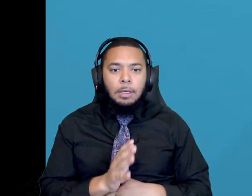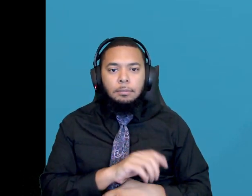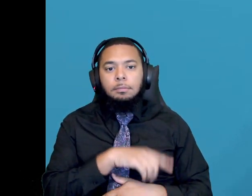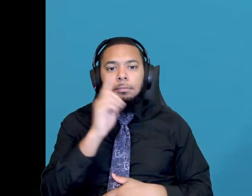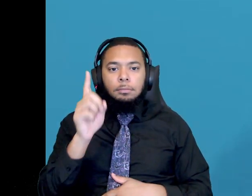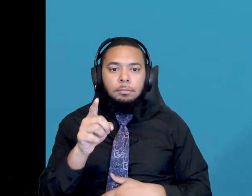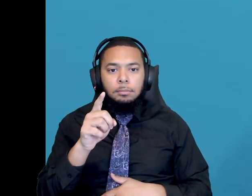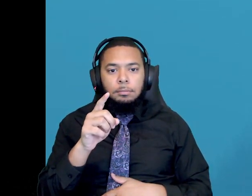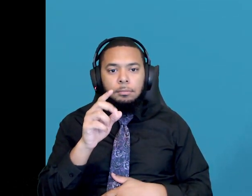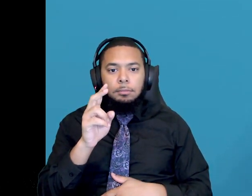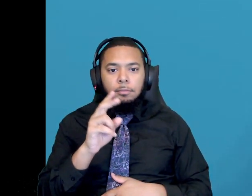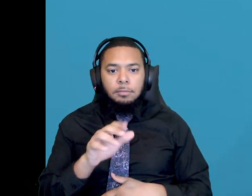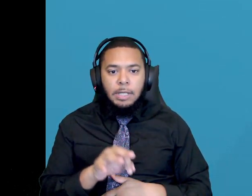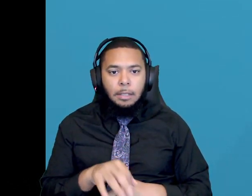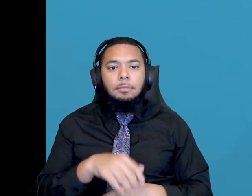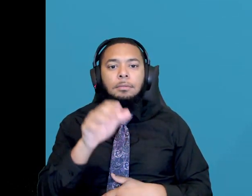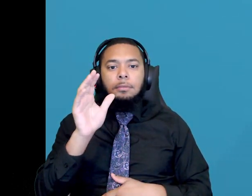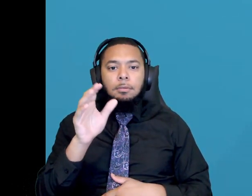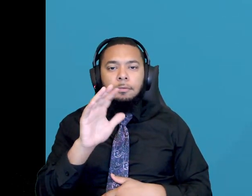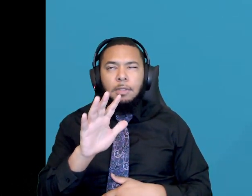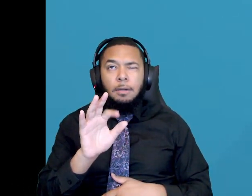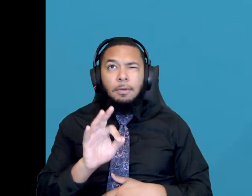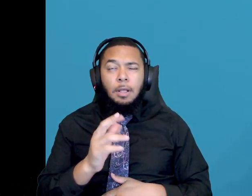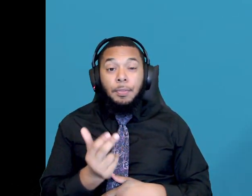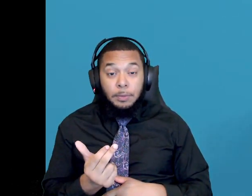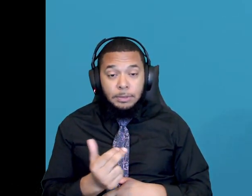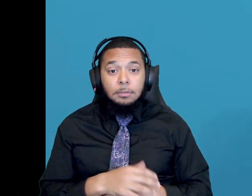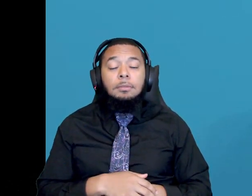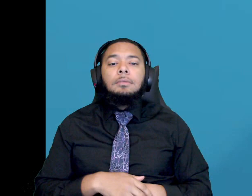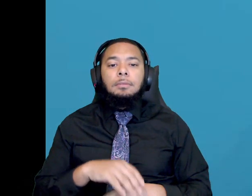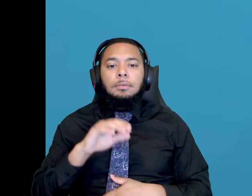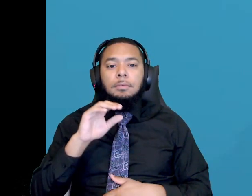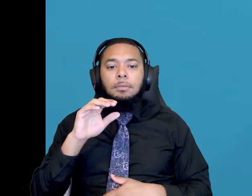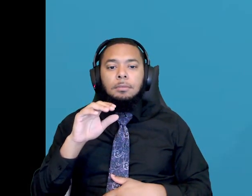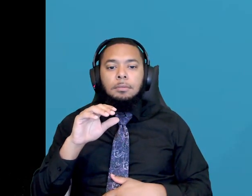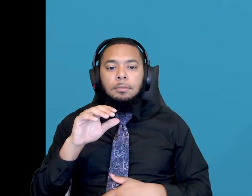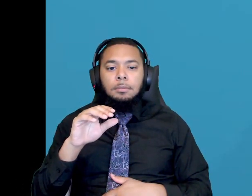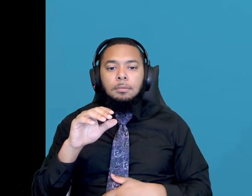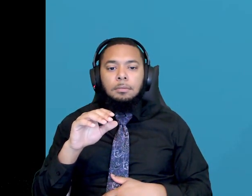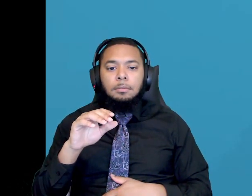249, 5, 9, and 13.